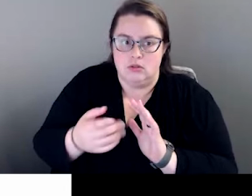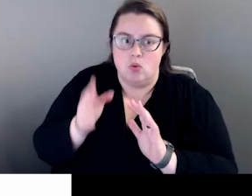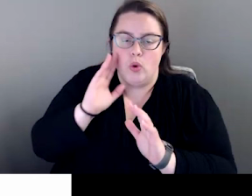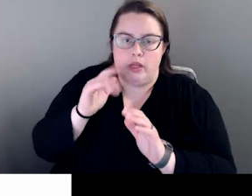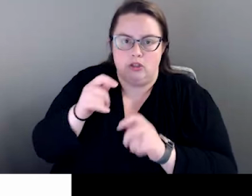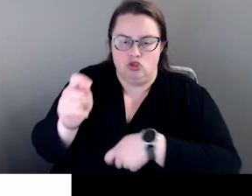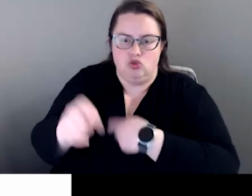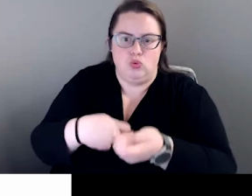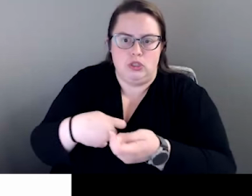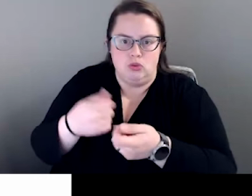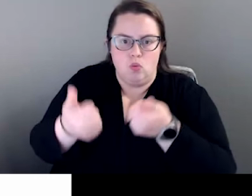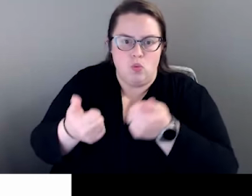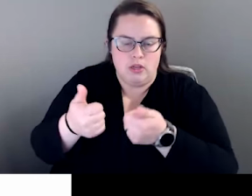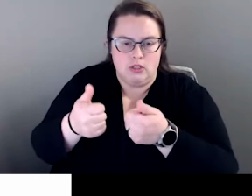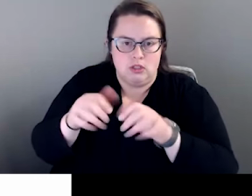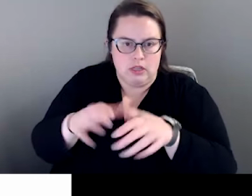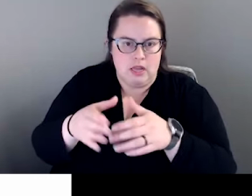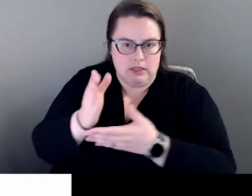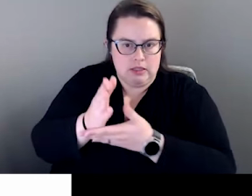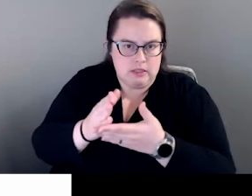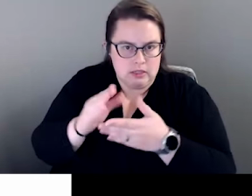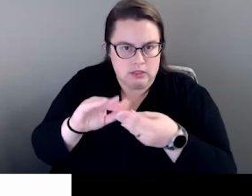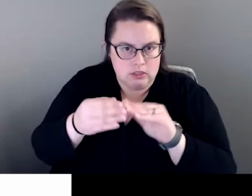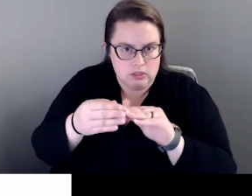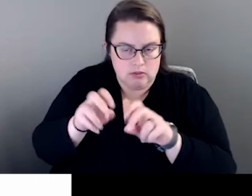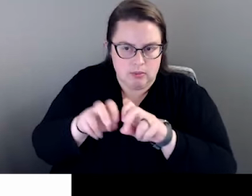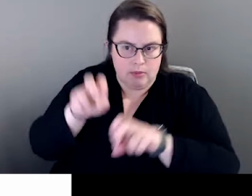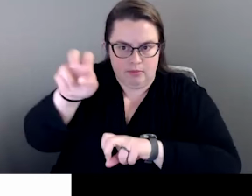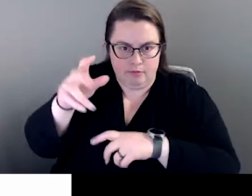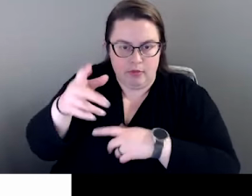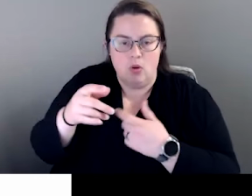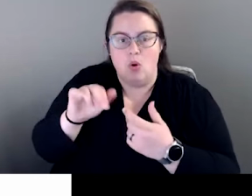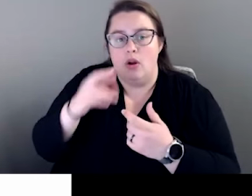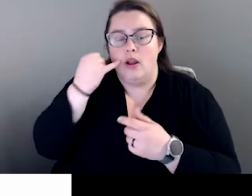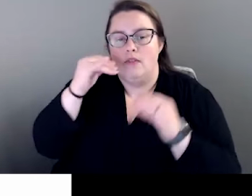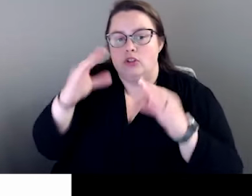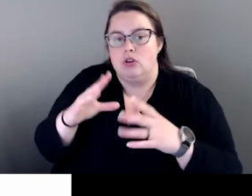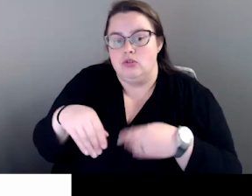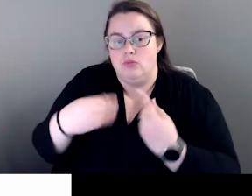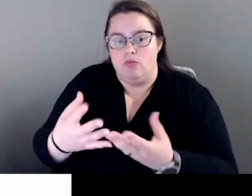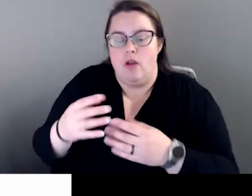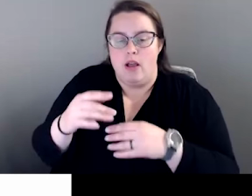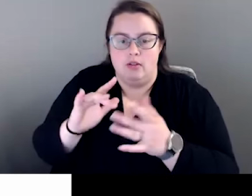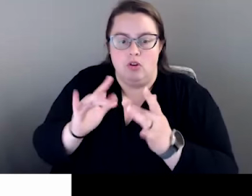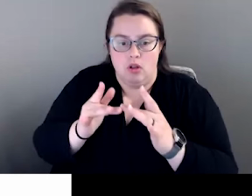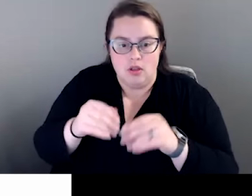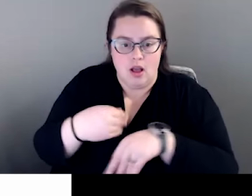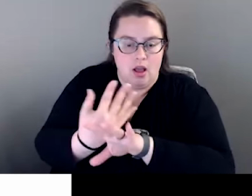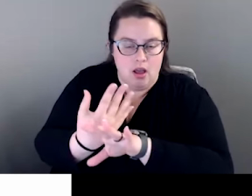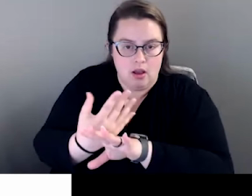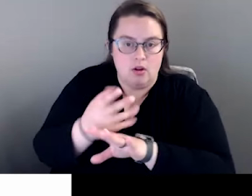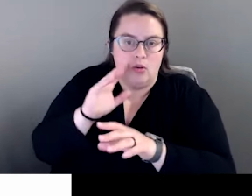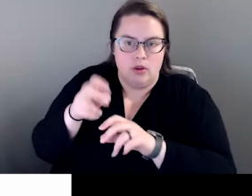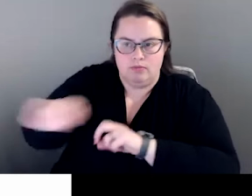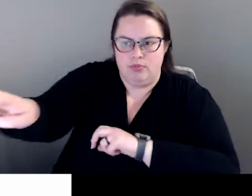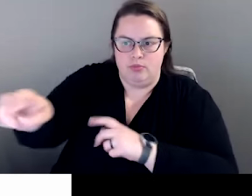students. Or say the instructor is also offering like a virtual session, then we'll switch them to